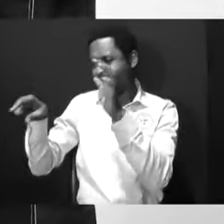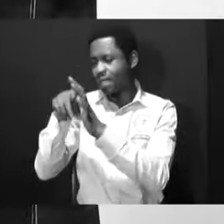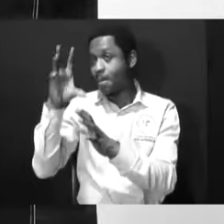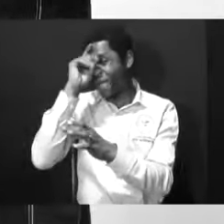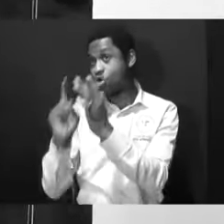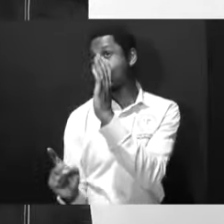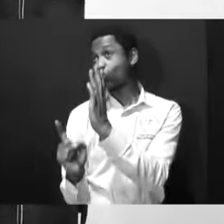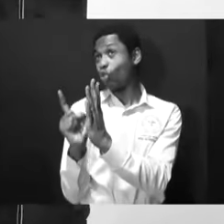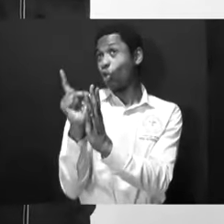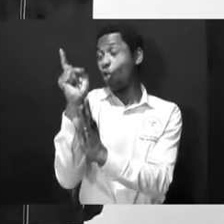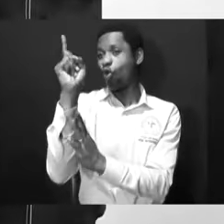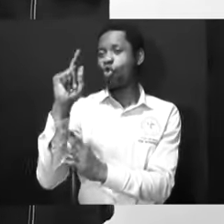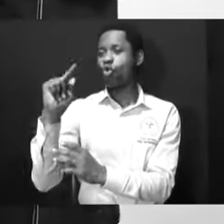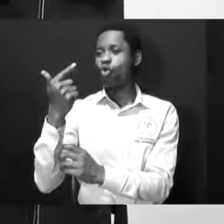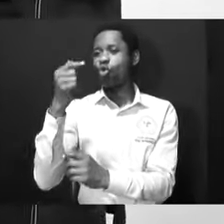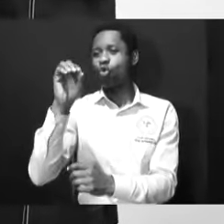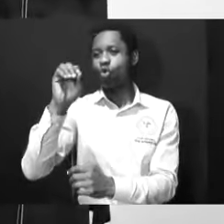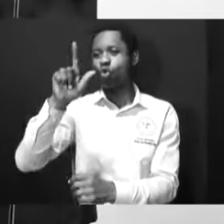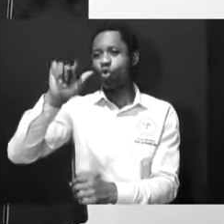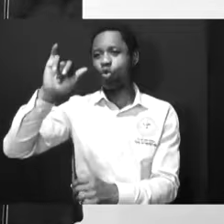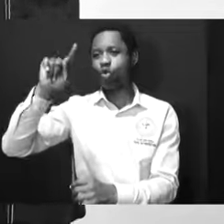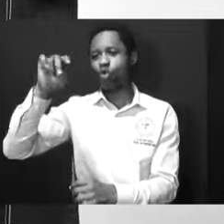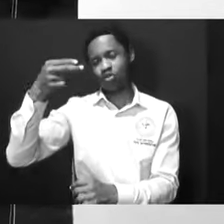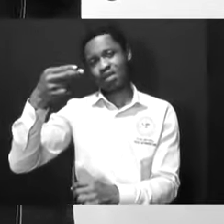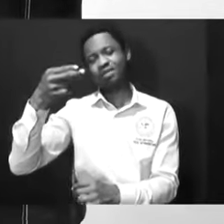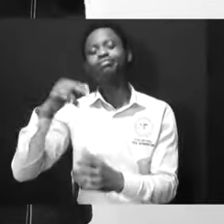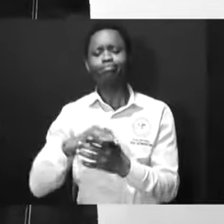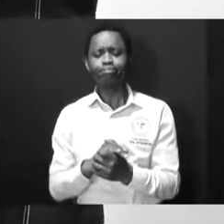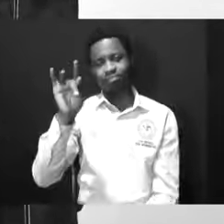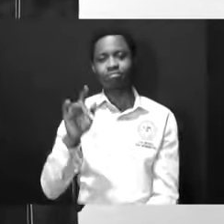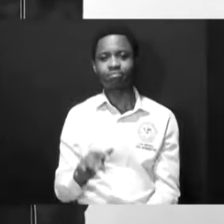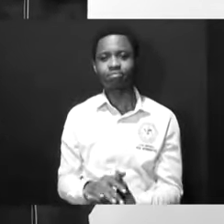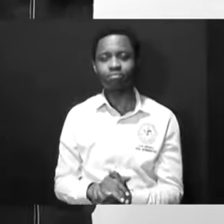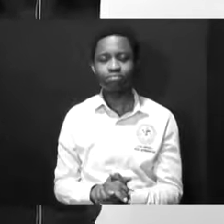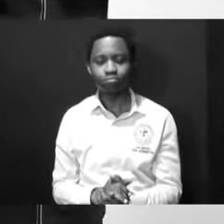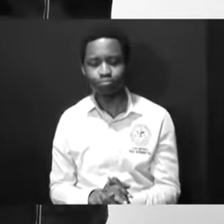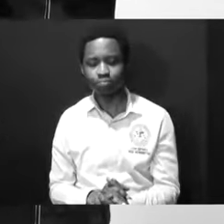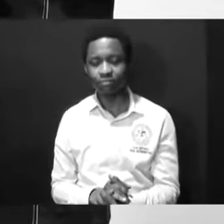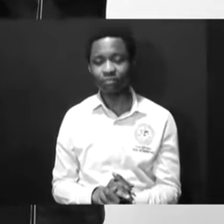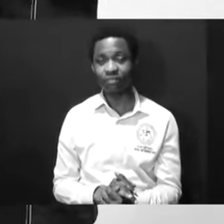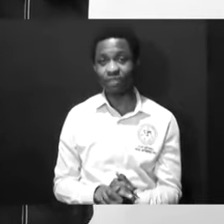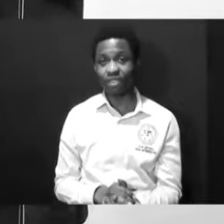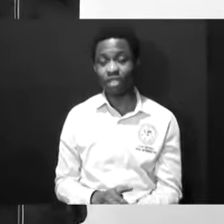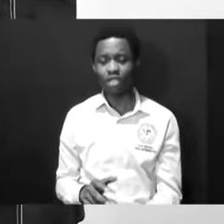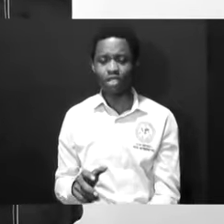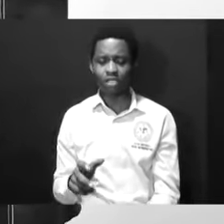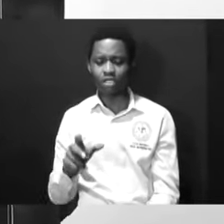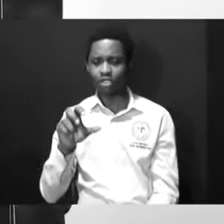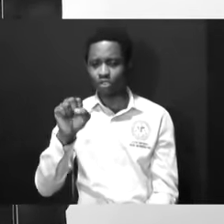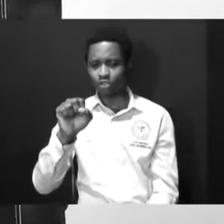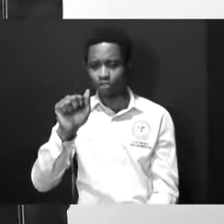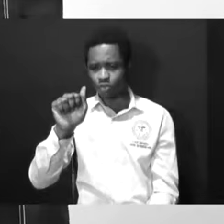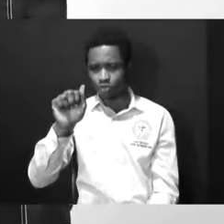Goliath, now the women started singing. Saul was very angry.